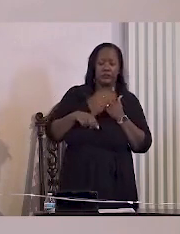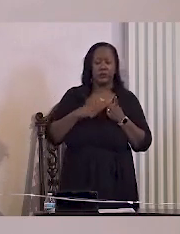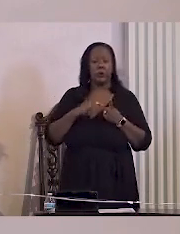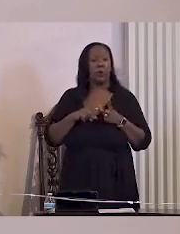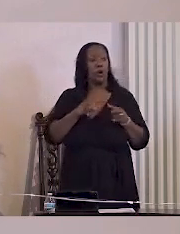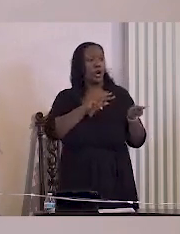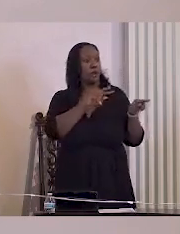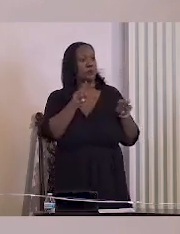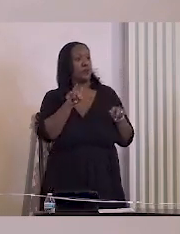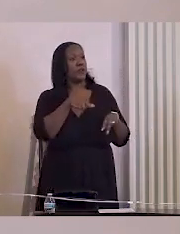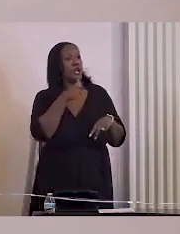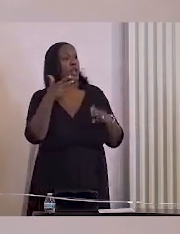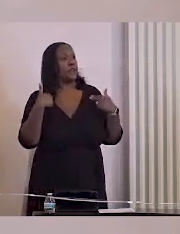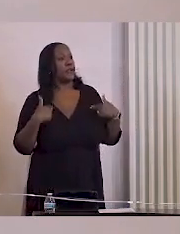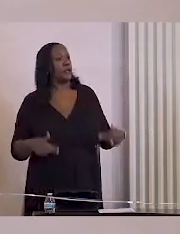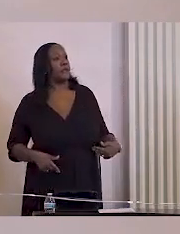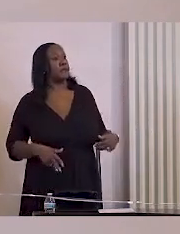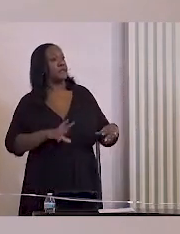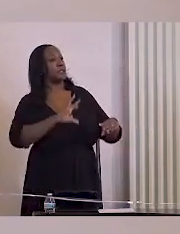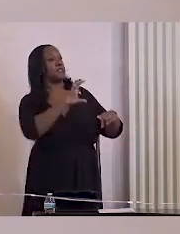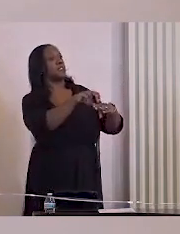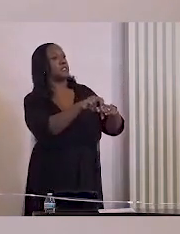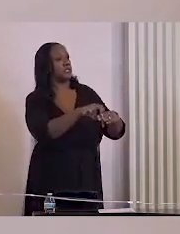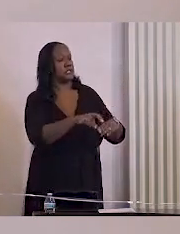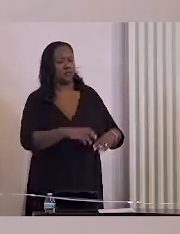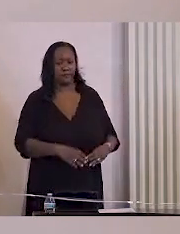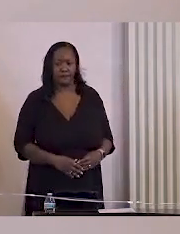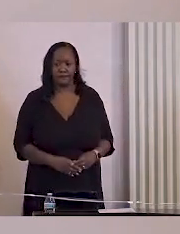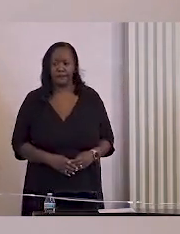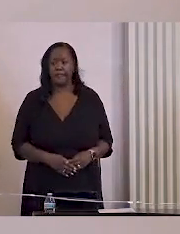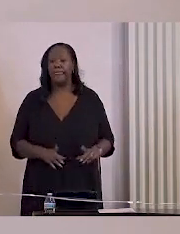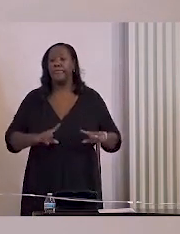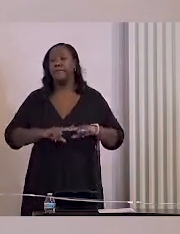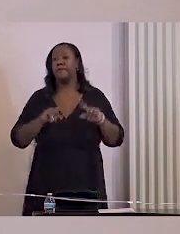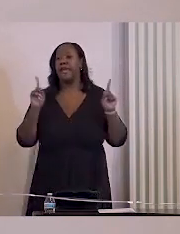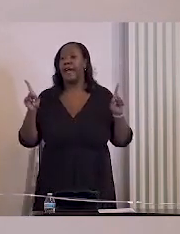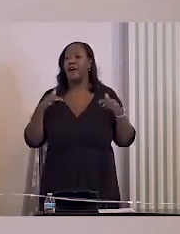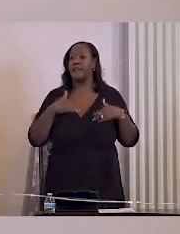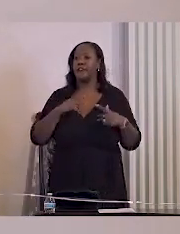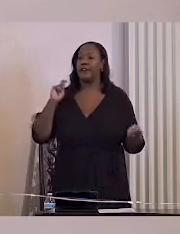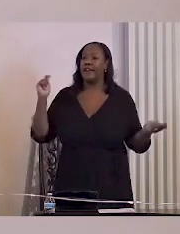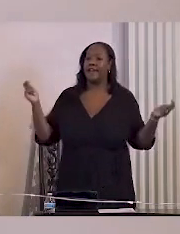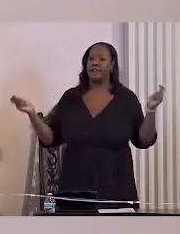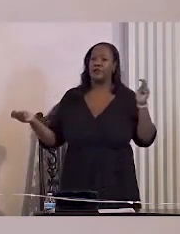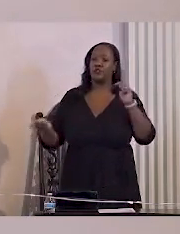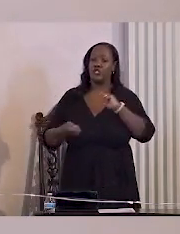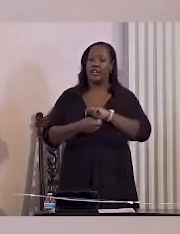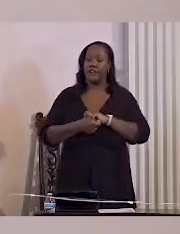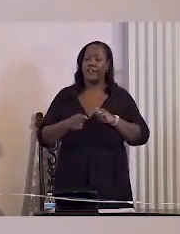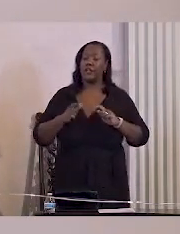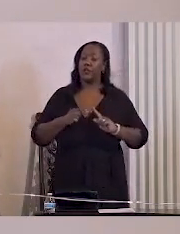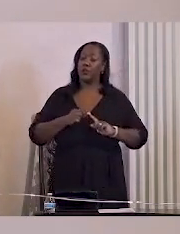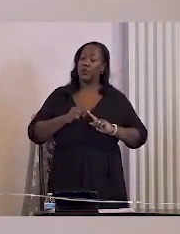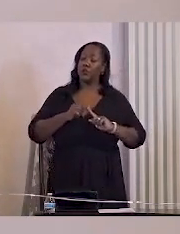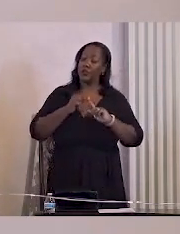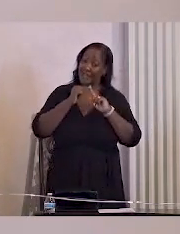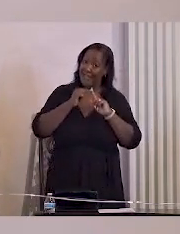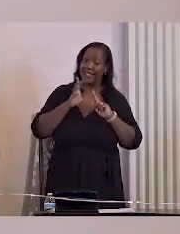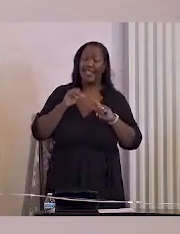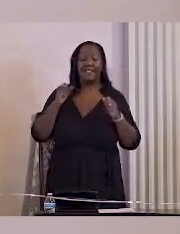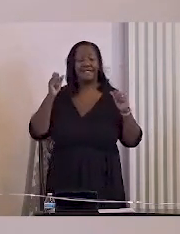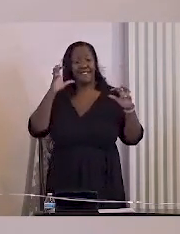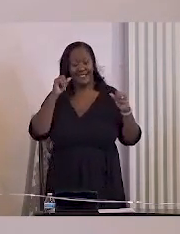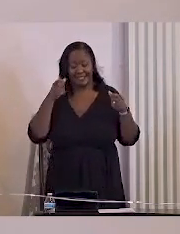other humans being attacked by an aggressive dog. However, an evolutionarily unique and fascinating